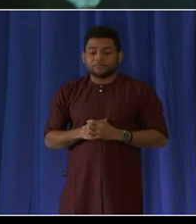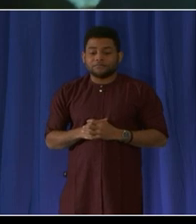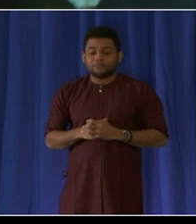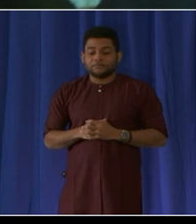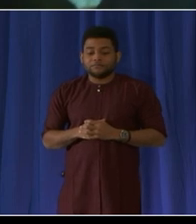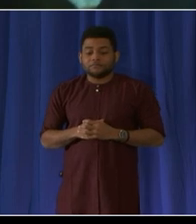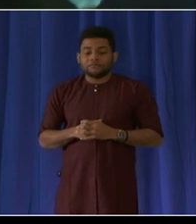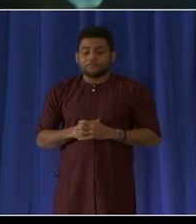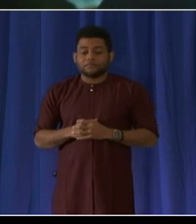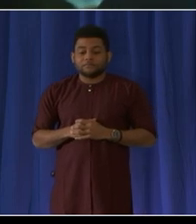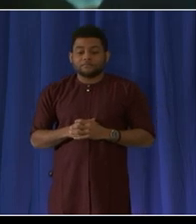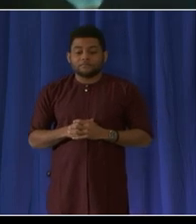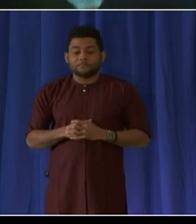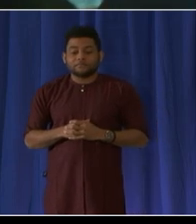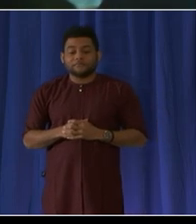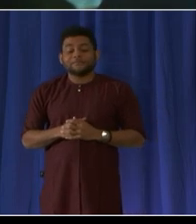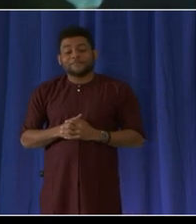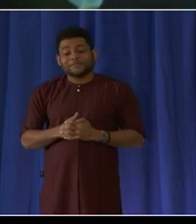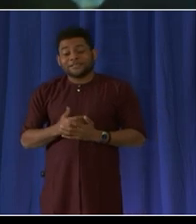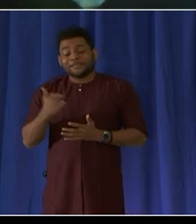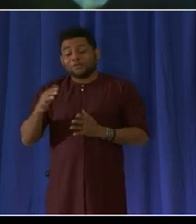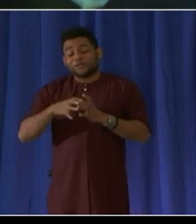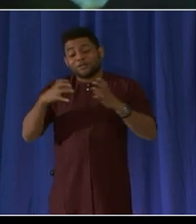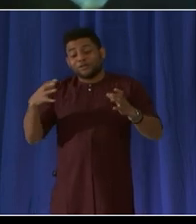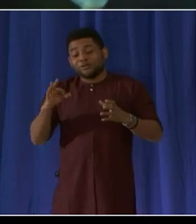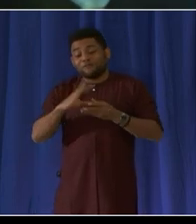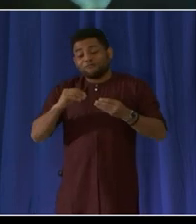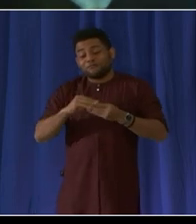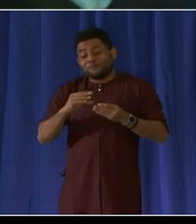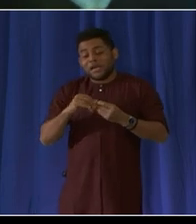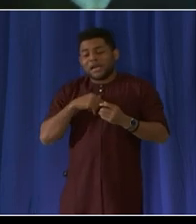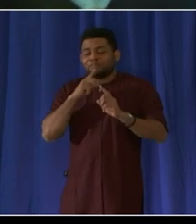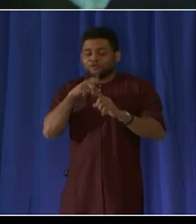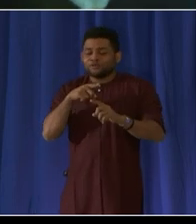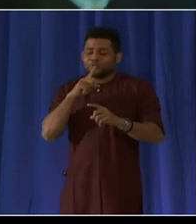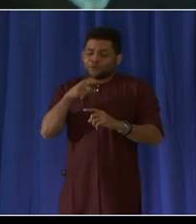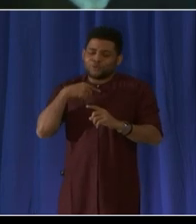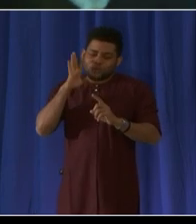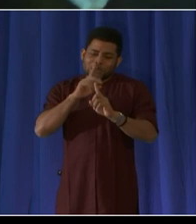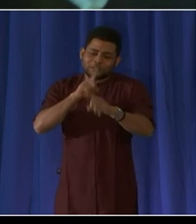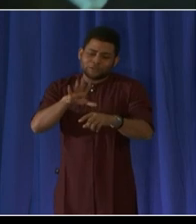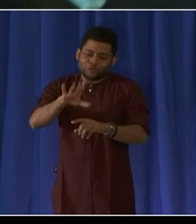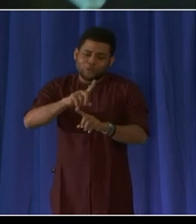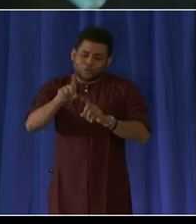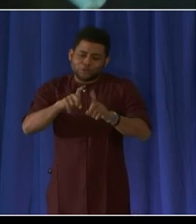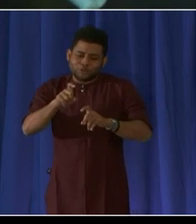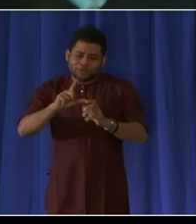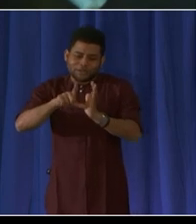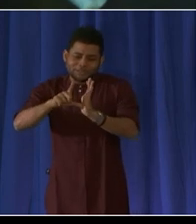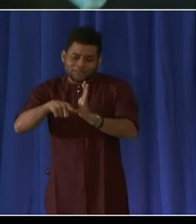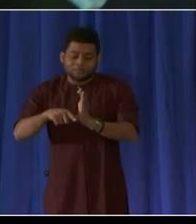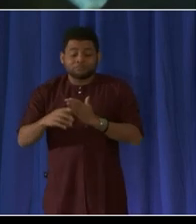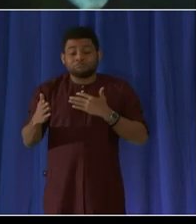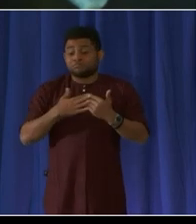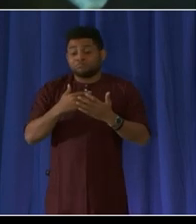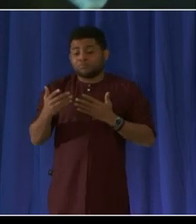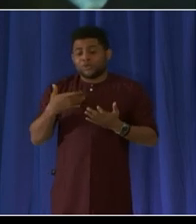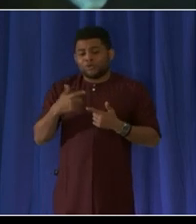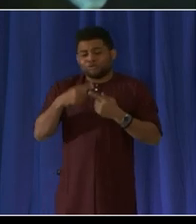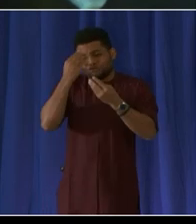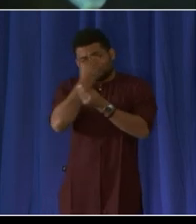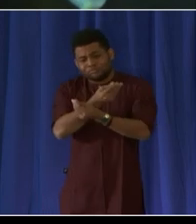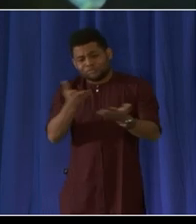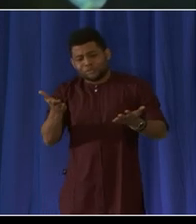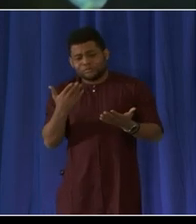That was a lot of content, so I'm happy to come back for questions. I'm happy to go to the next slide with some really good news around